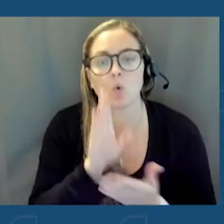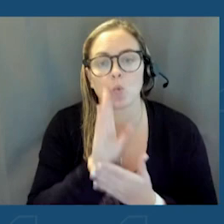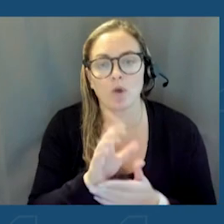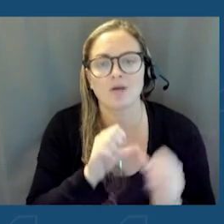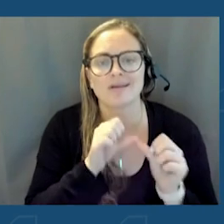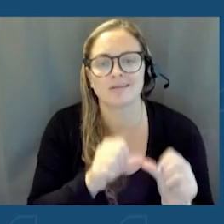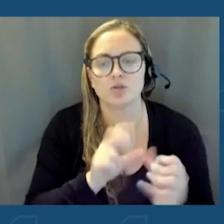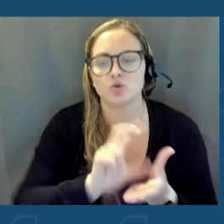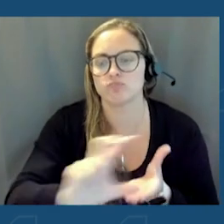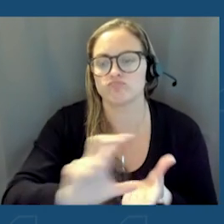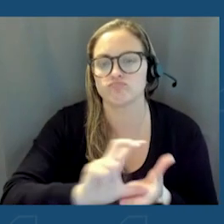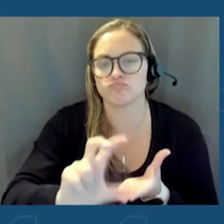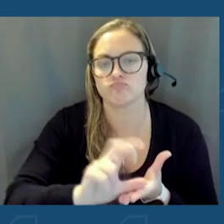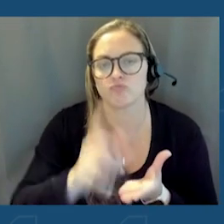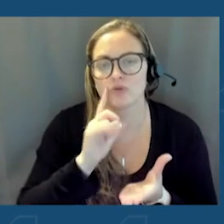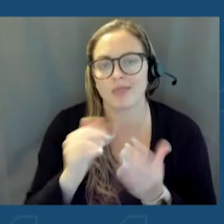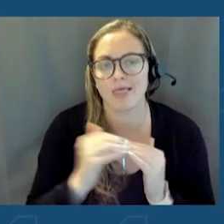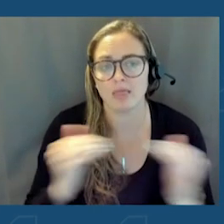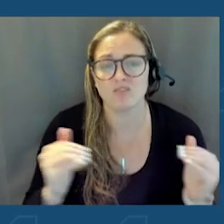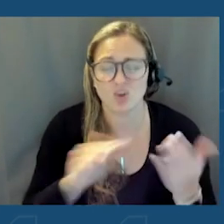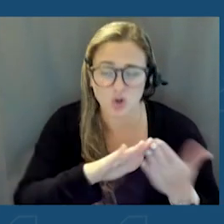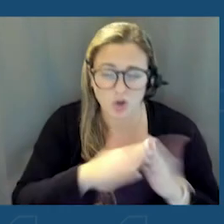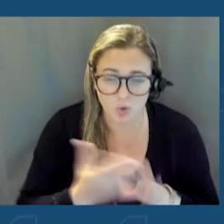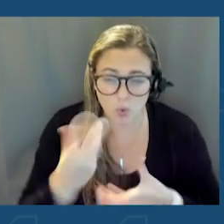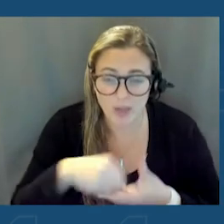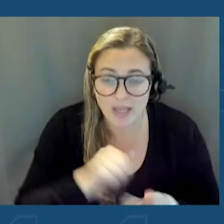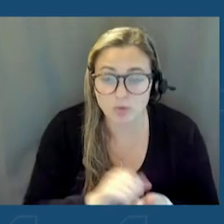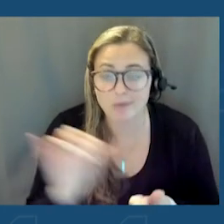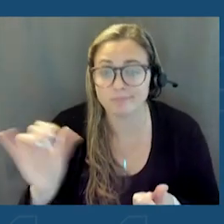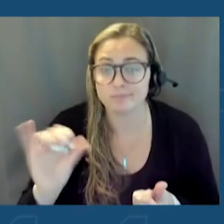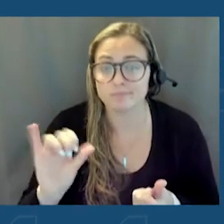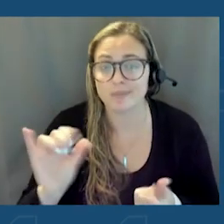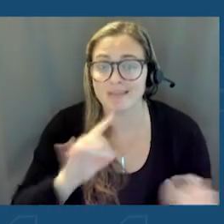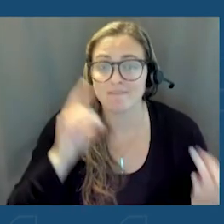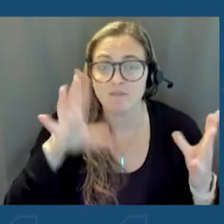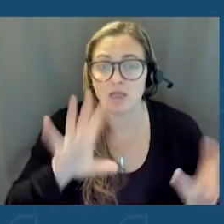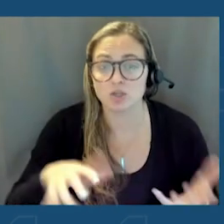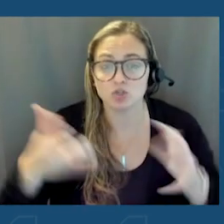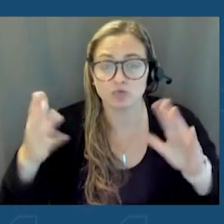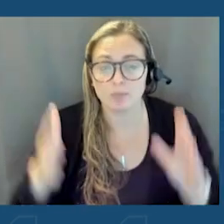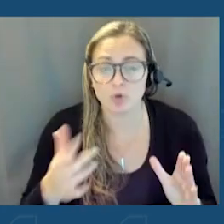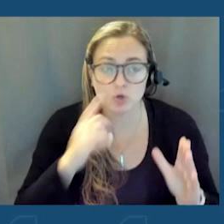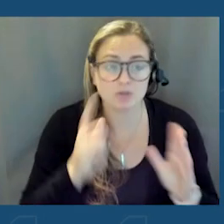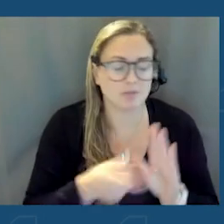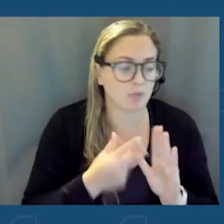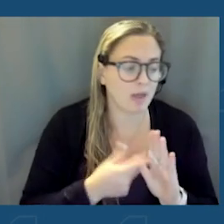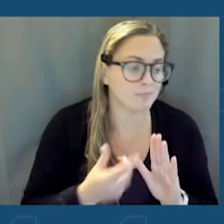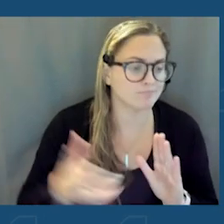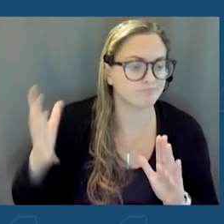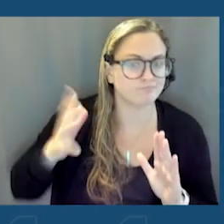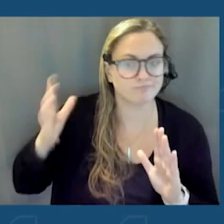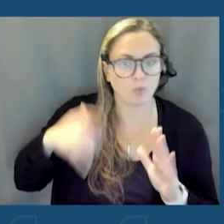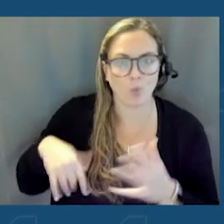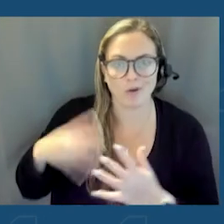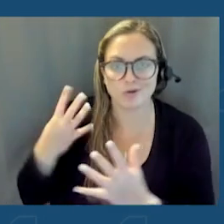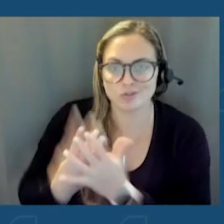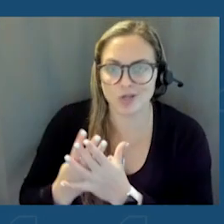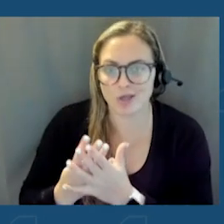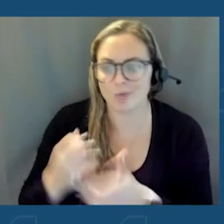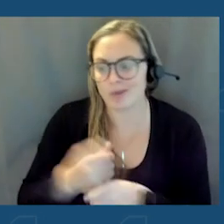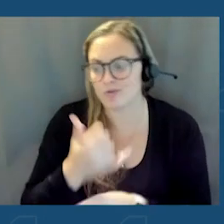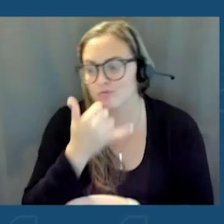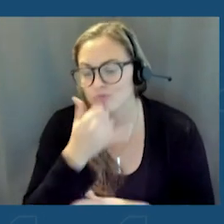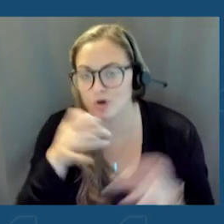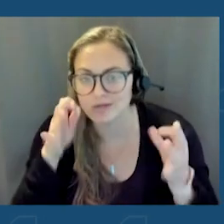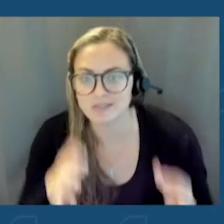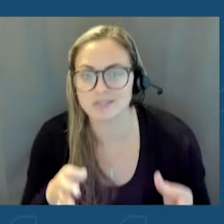that level. Also, the community engagement. We know that the violence disruptors, sometimes it's former people who've been incarcerated, who made the wrong decisions at an earlier point in